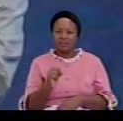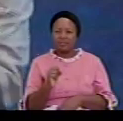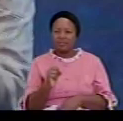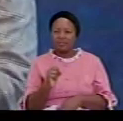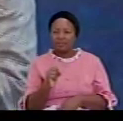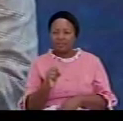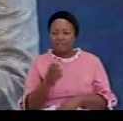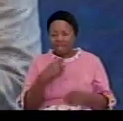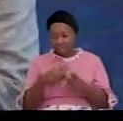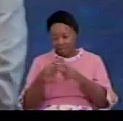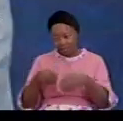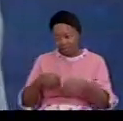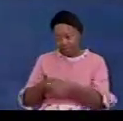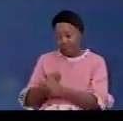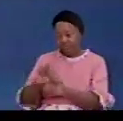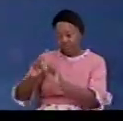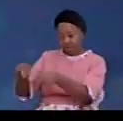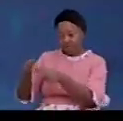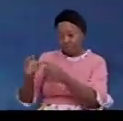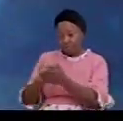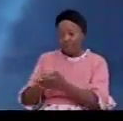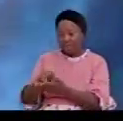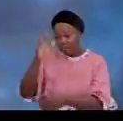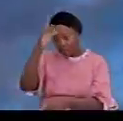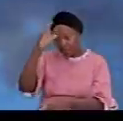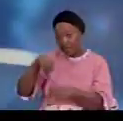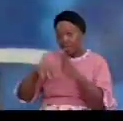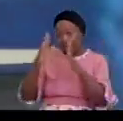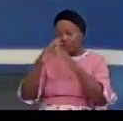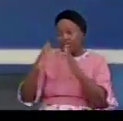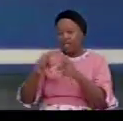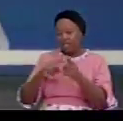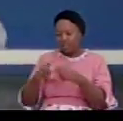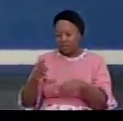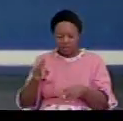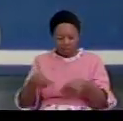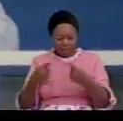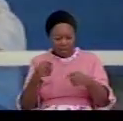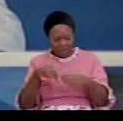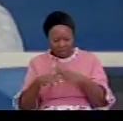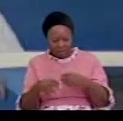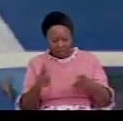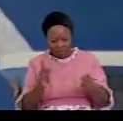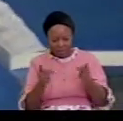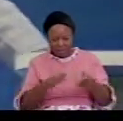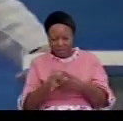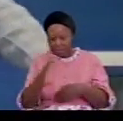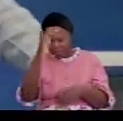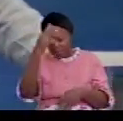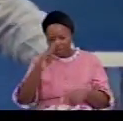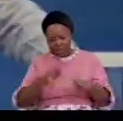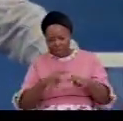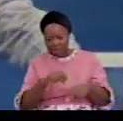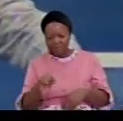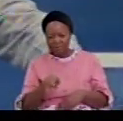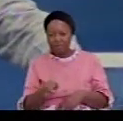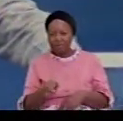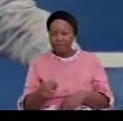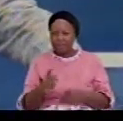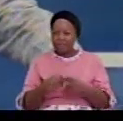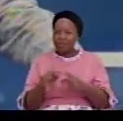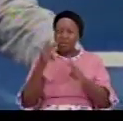And then you go to him. If you look at the sitting room, look at the sitting room. If you look